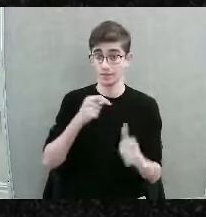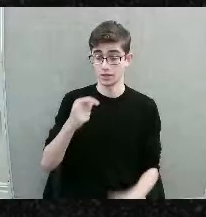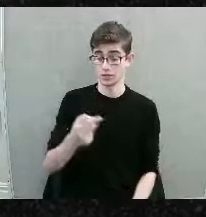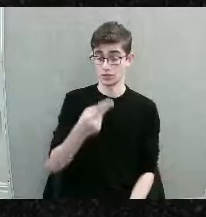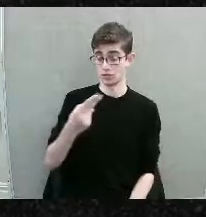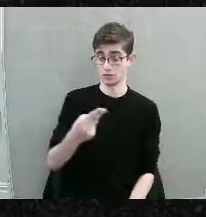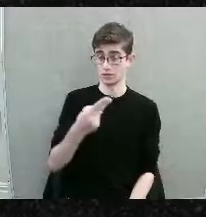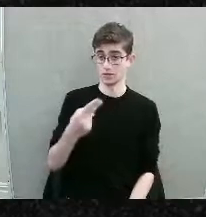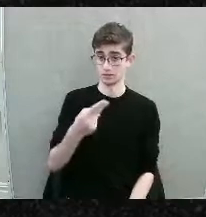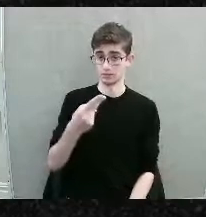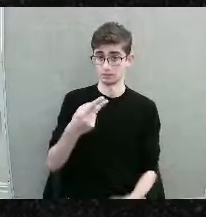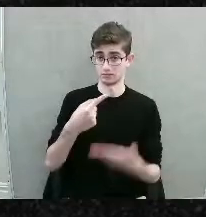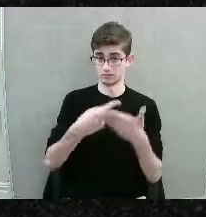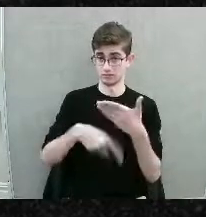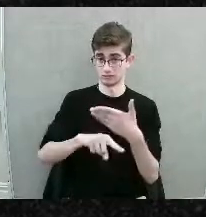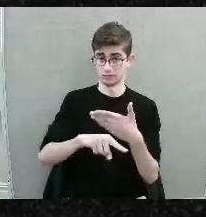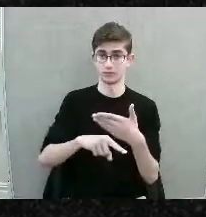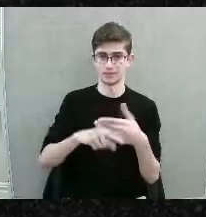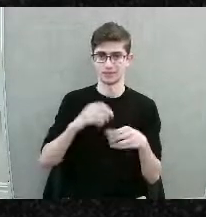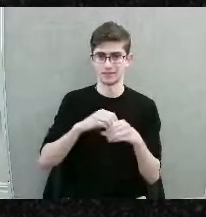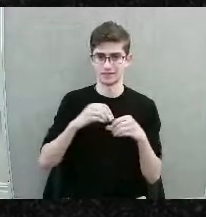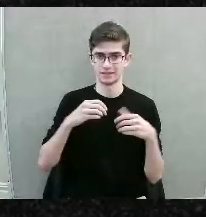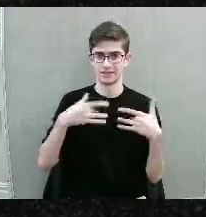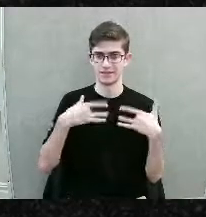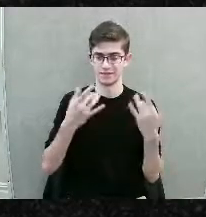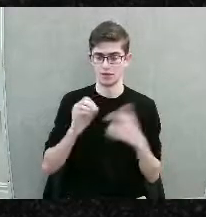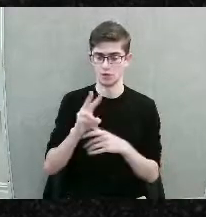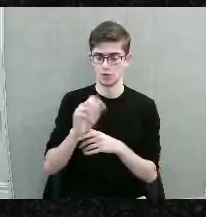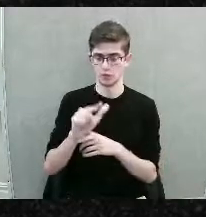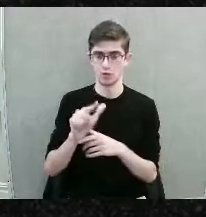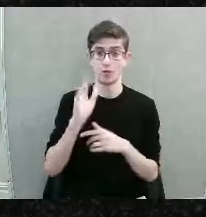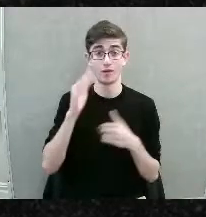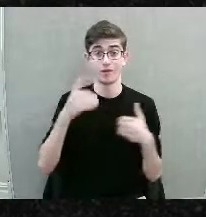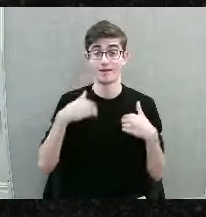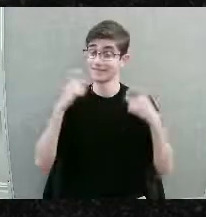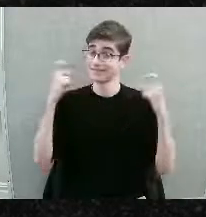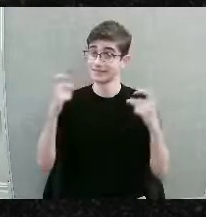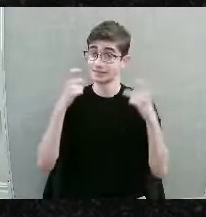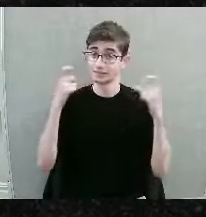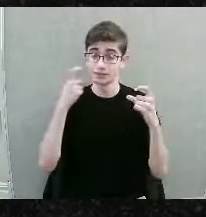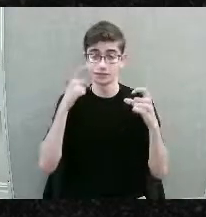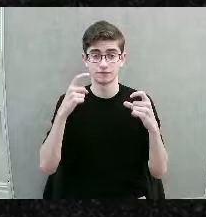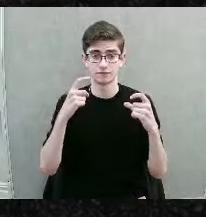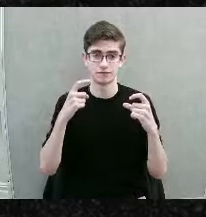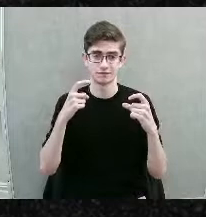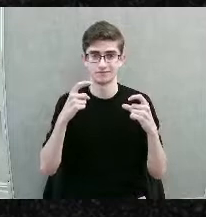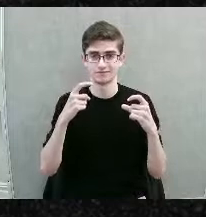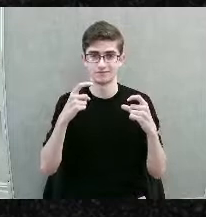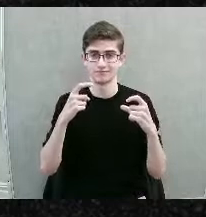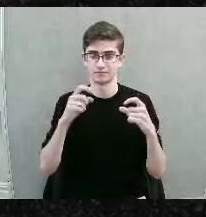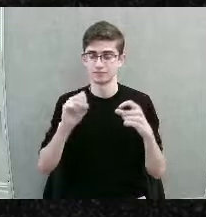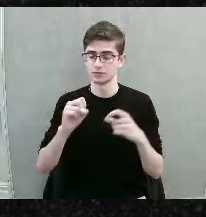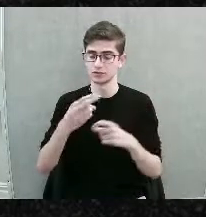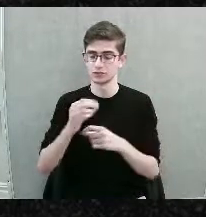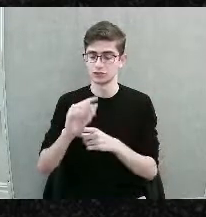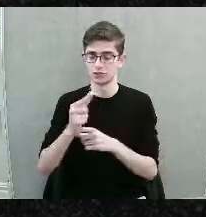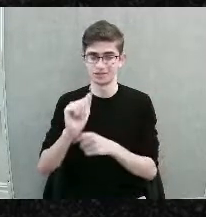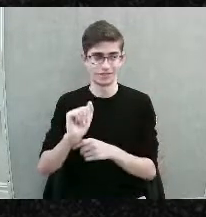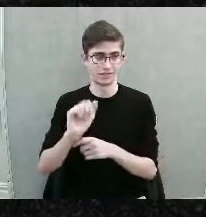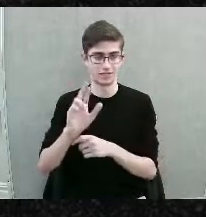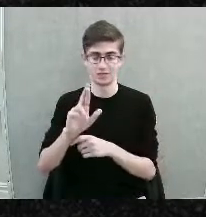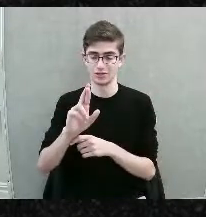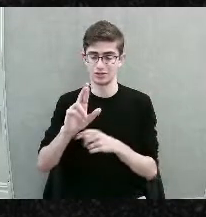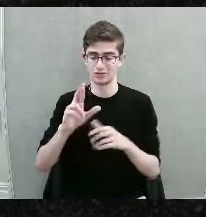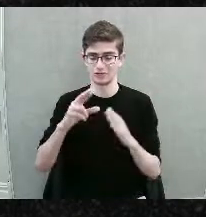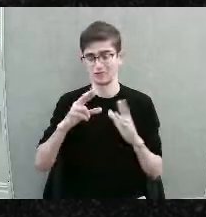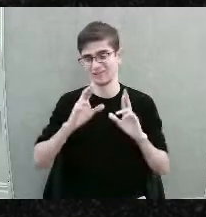Thursday in the event oval. We will have a celebration of the Entosaki Shange residency,